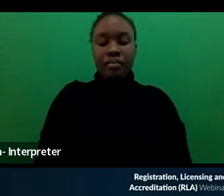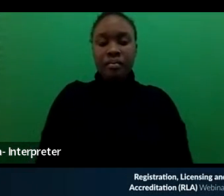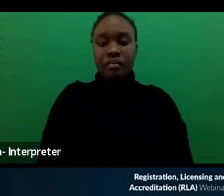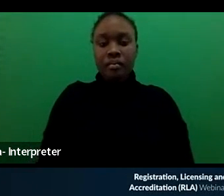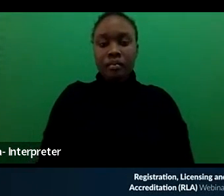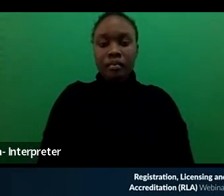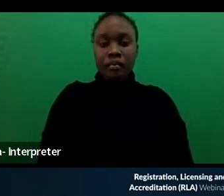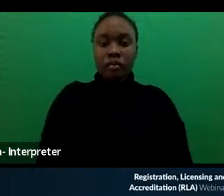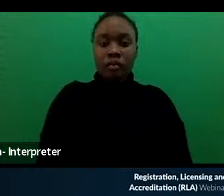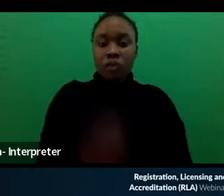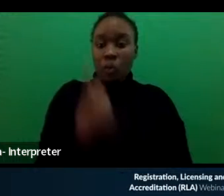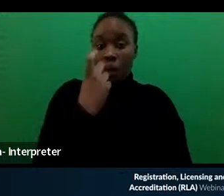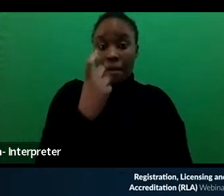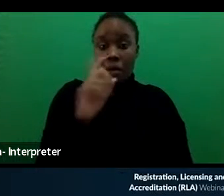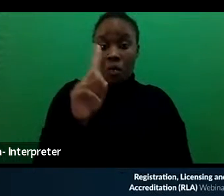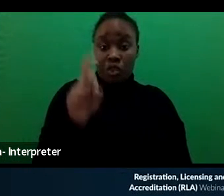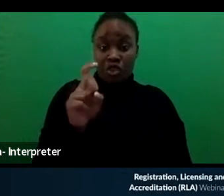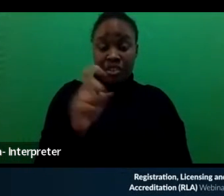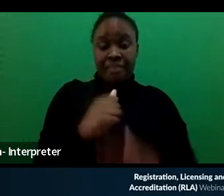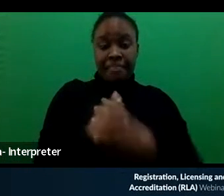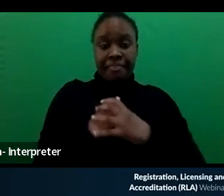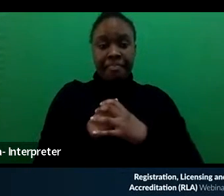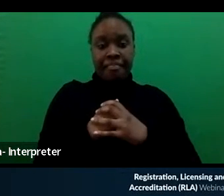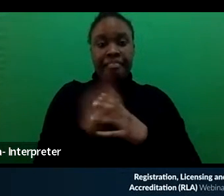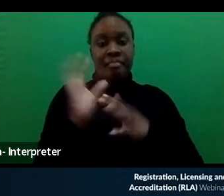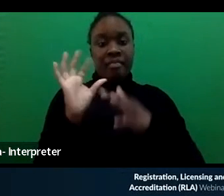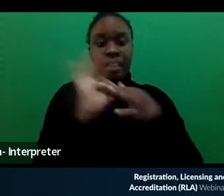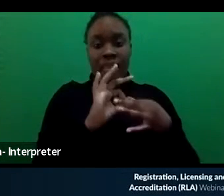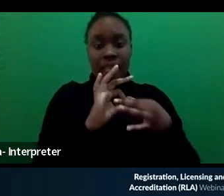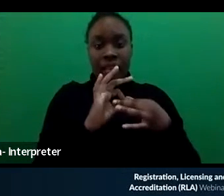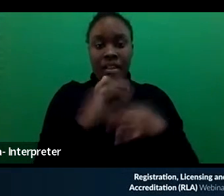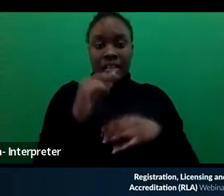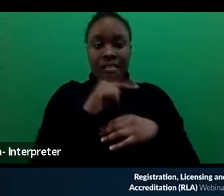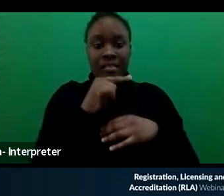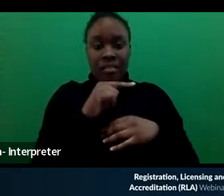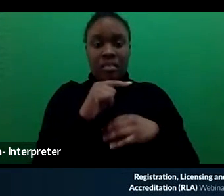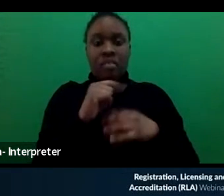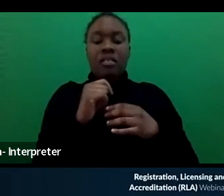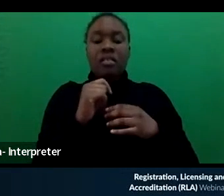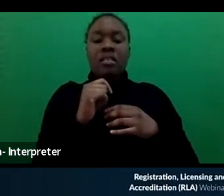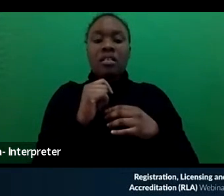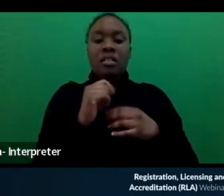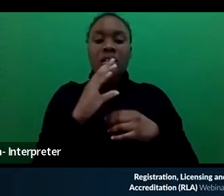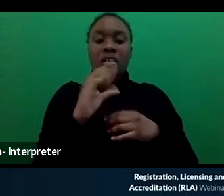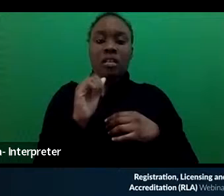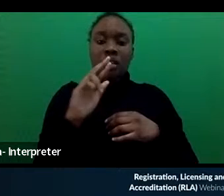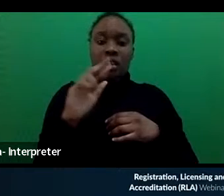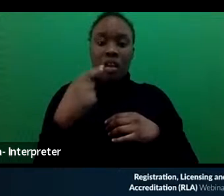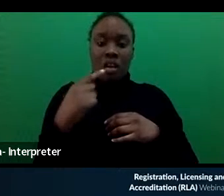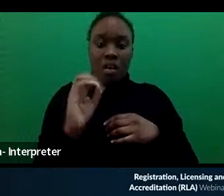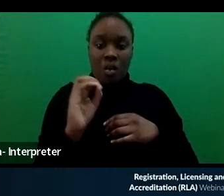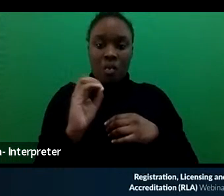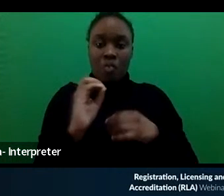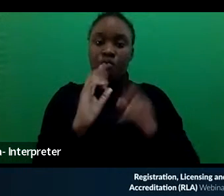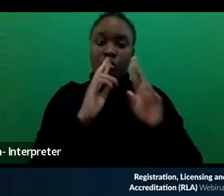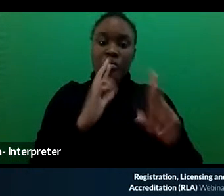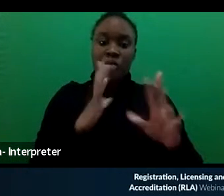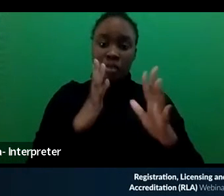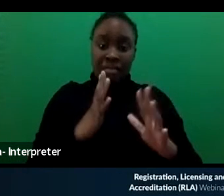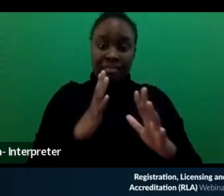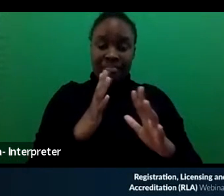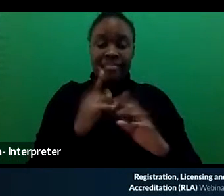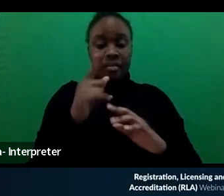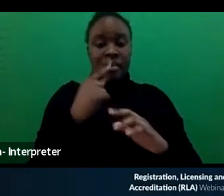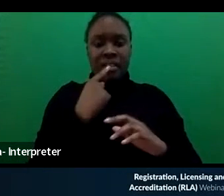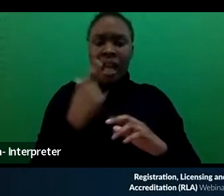There's one more question coming through. It's also regarding cargo reporters. And the client is asking, how do I apply